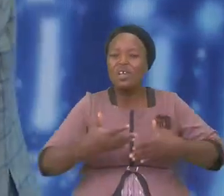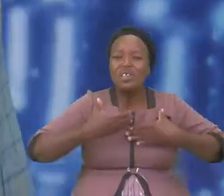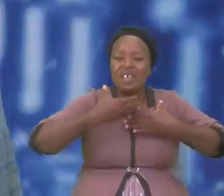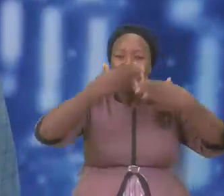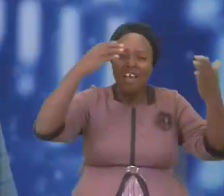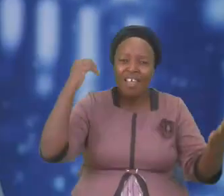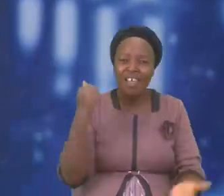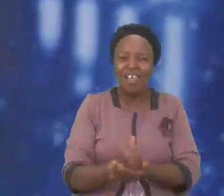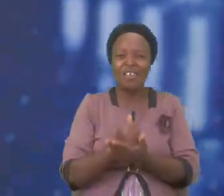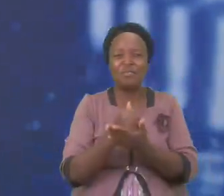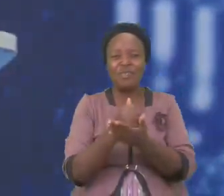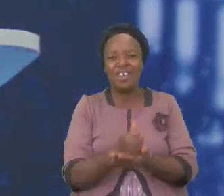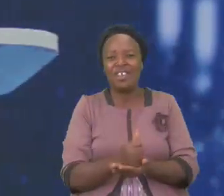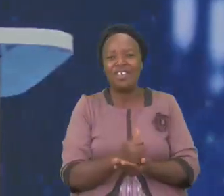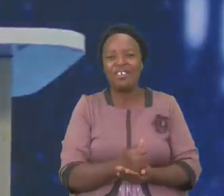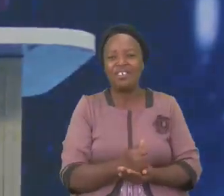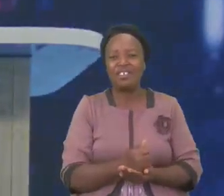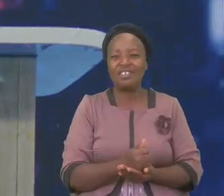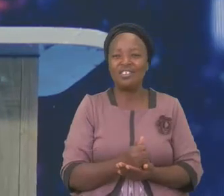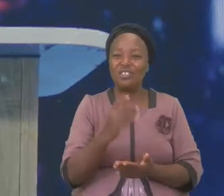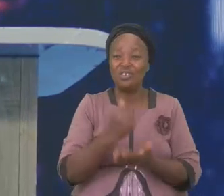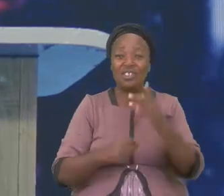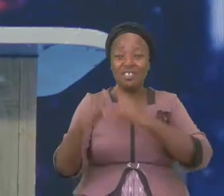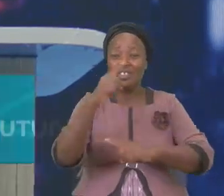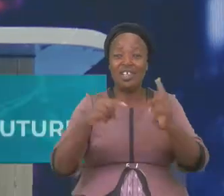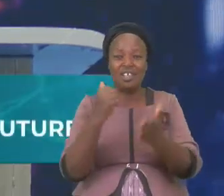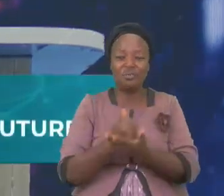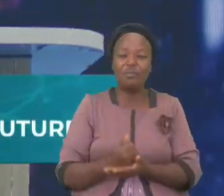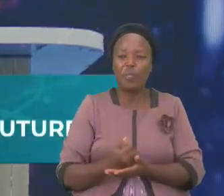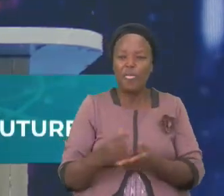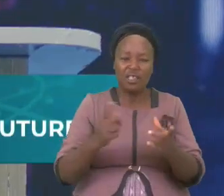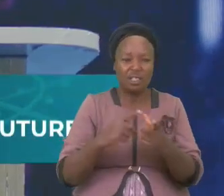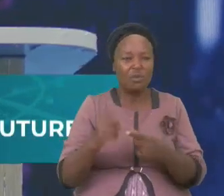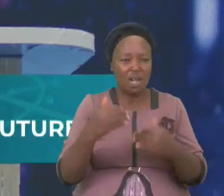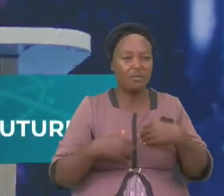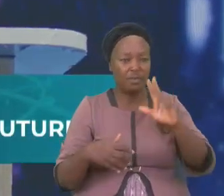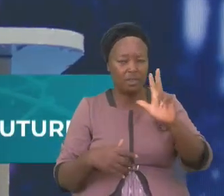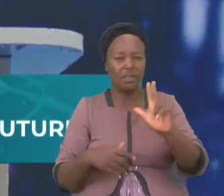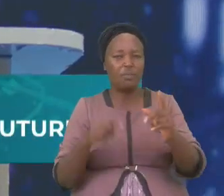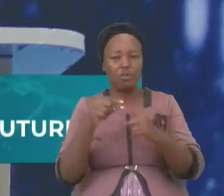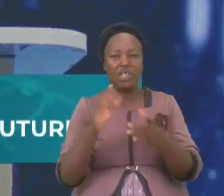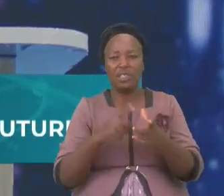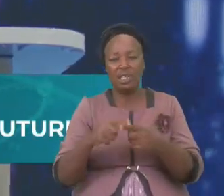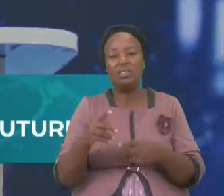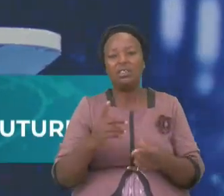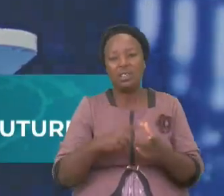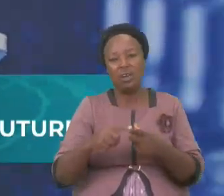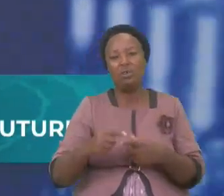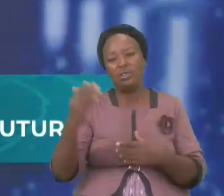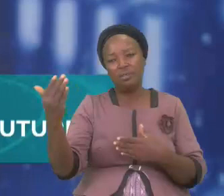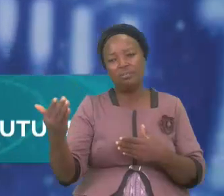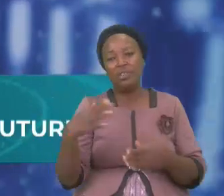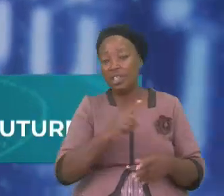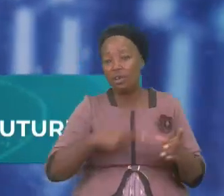things we're looking at. And the Lord invites us to this better life. Number one, the